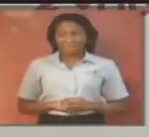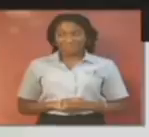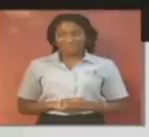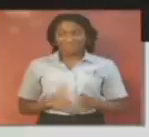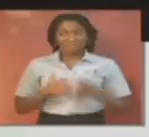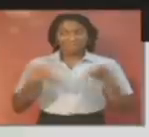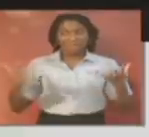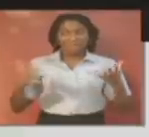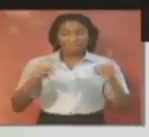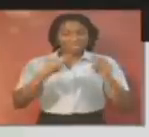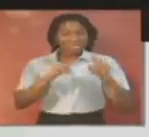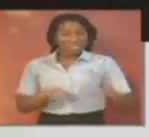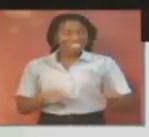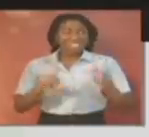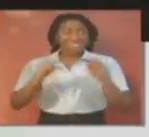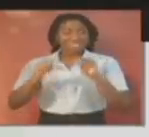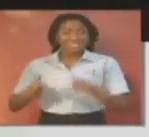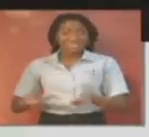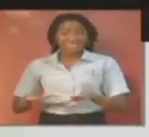tests done so far,